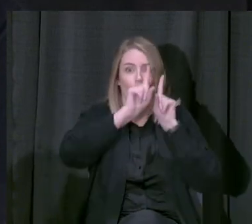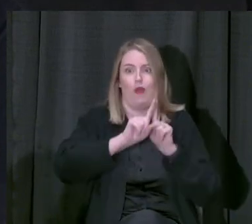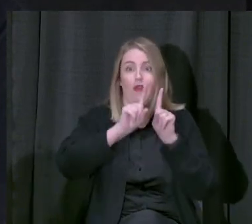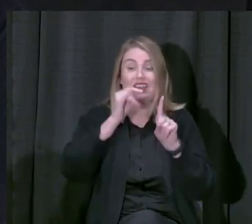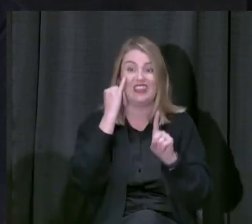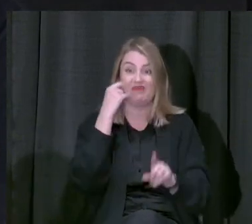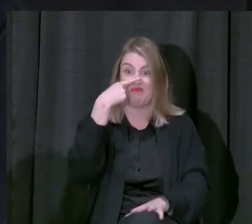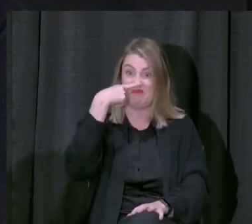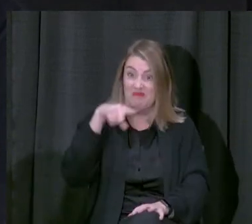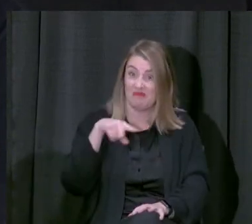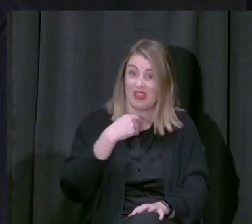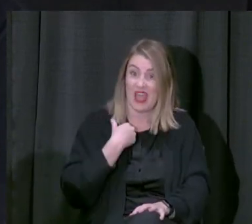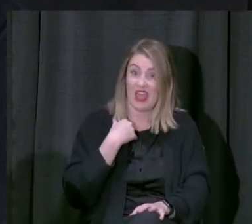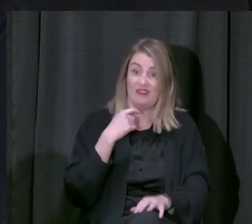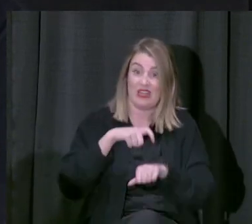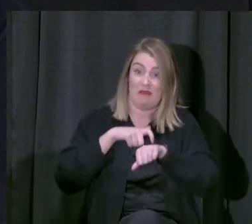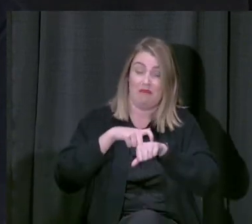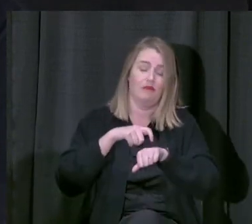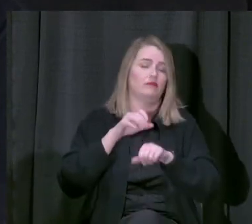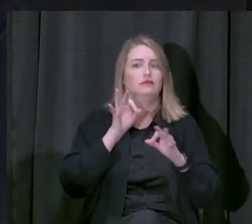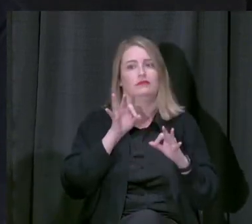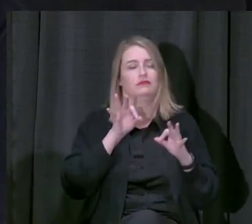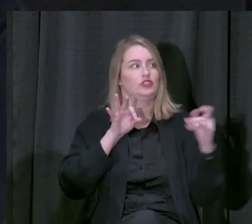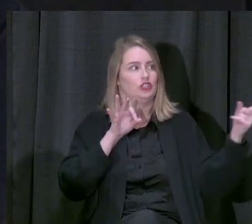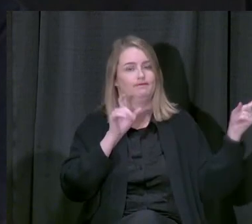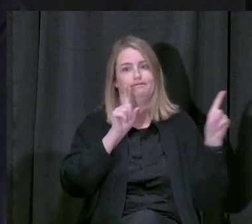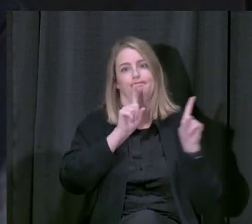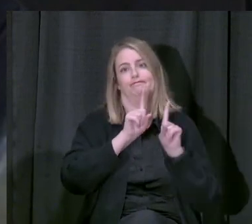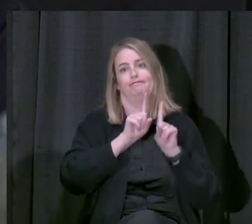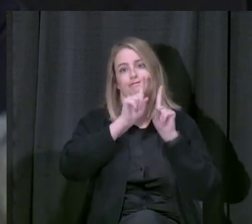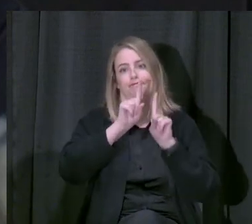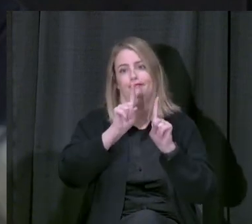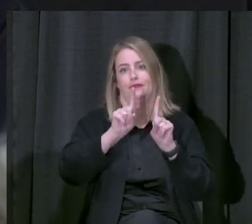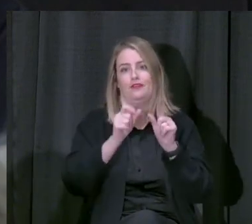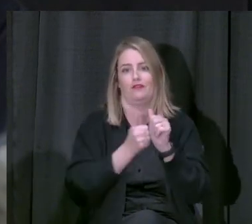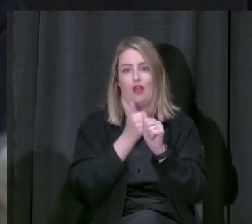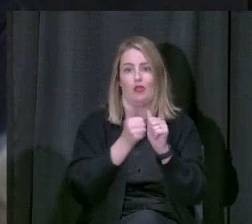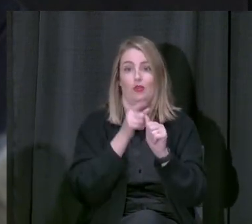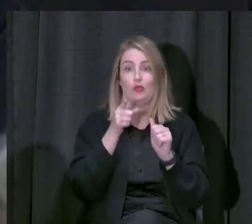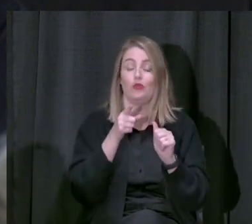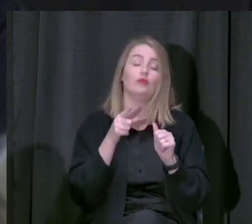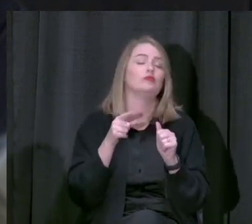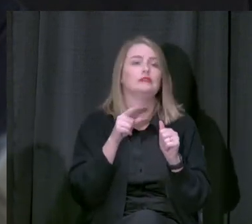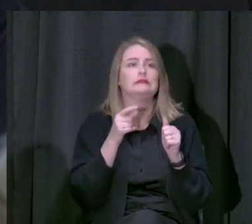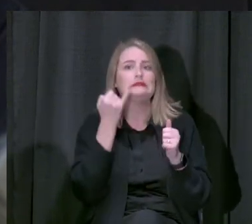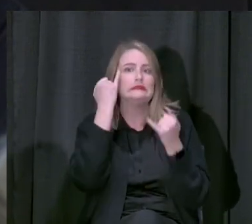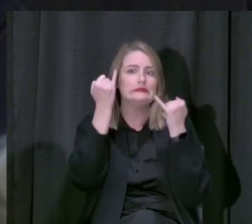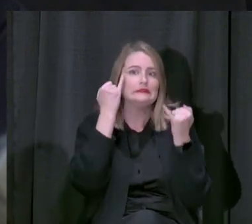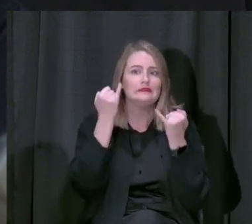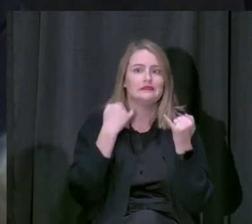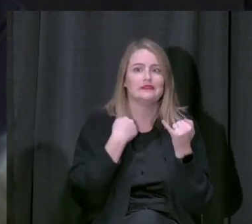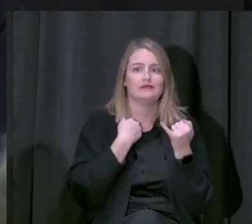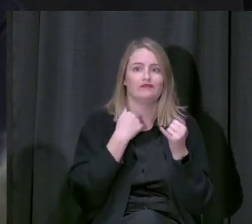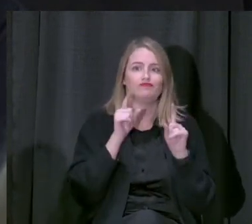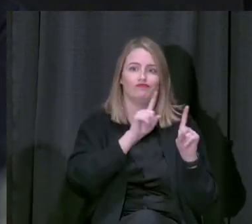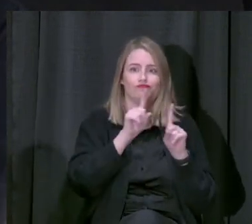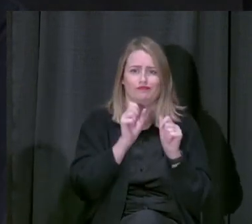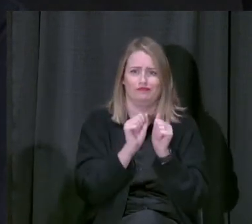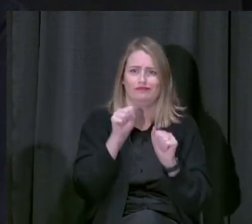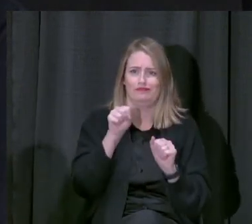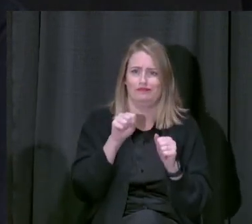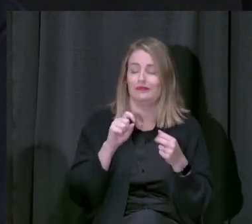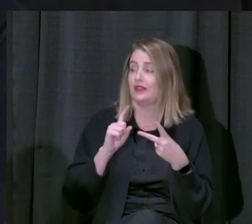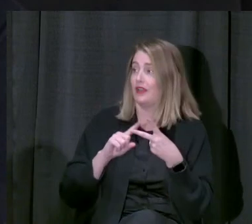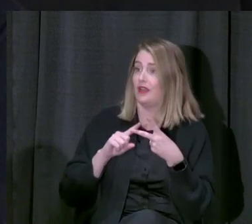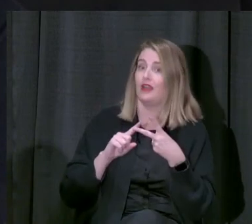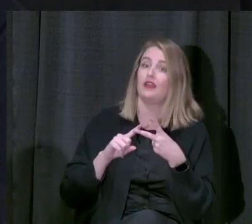minute, that would be useful for us as well as for you to get some tips from us walking along with you. All right, so